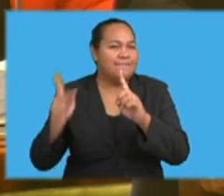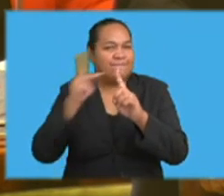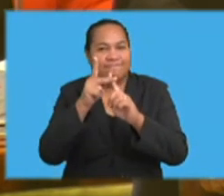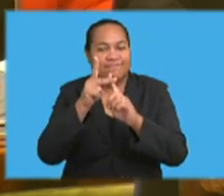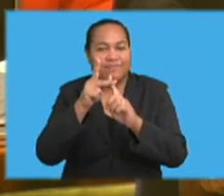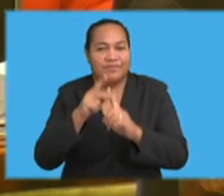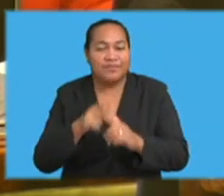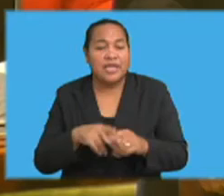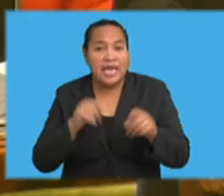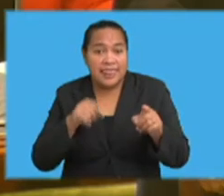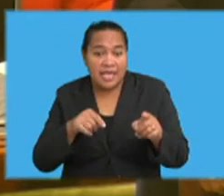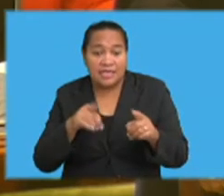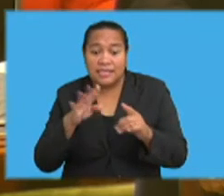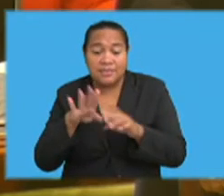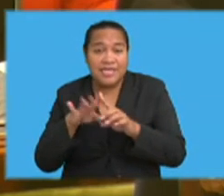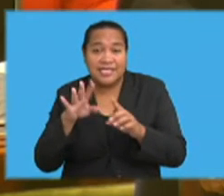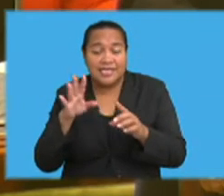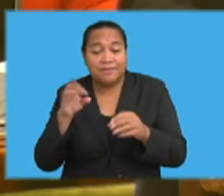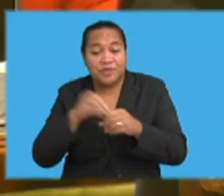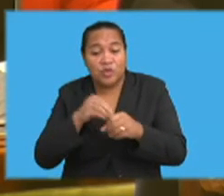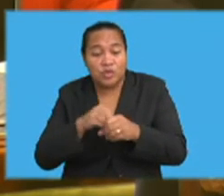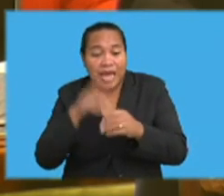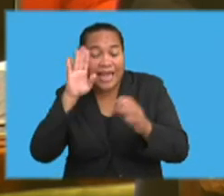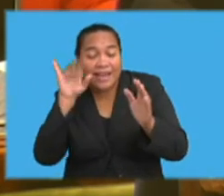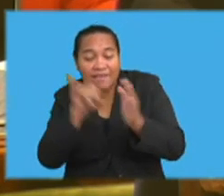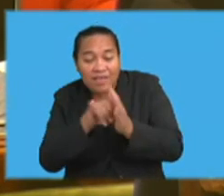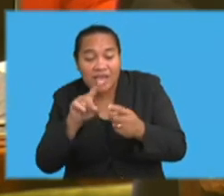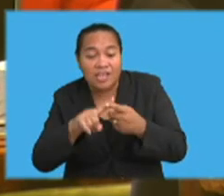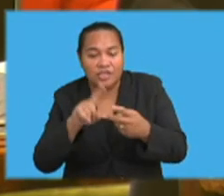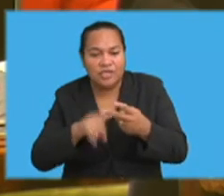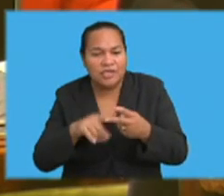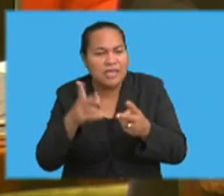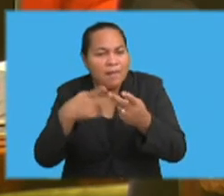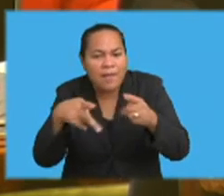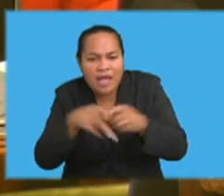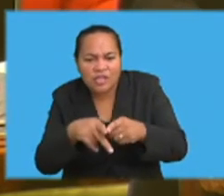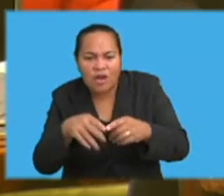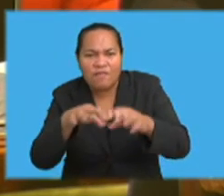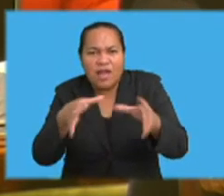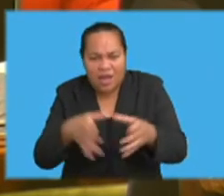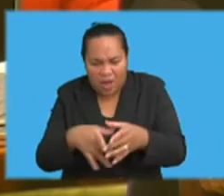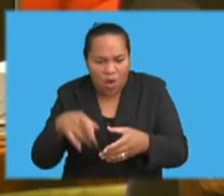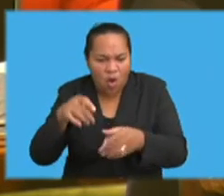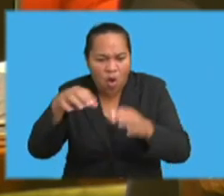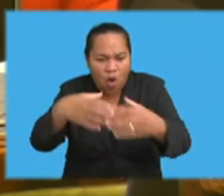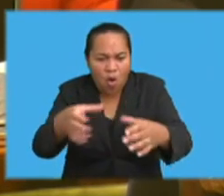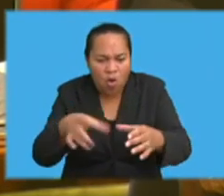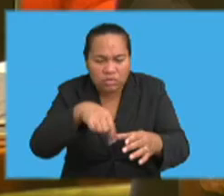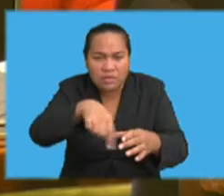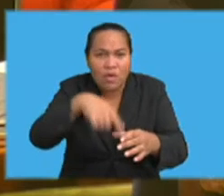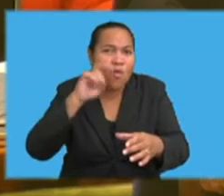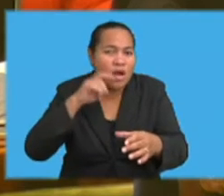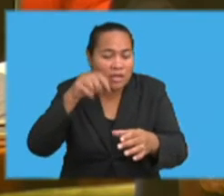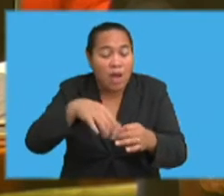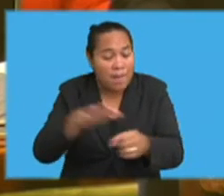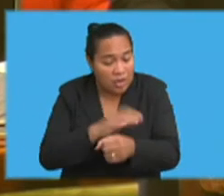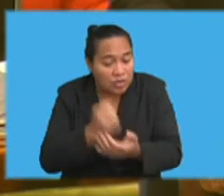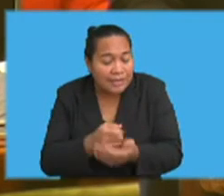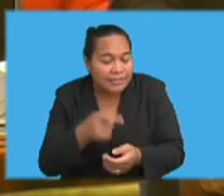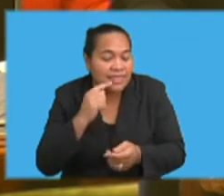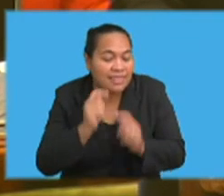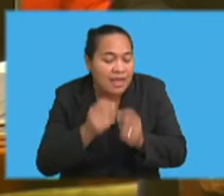the identification of potential drilling sites and the development of boreholes and reticulation to ensure that safe and clean drinking